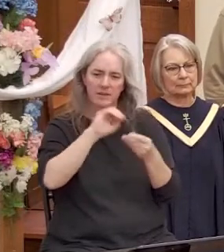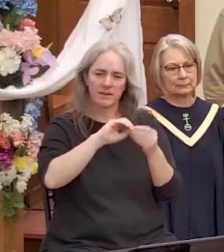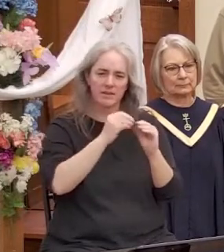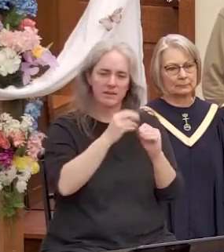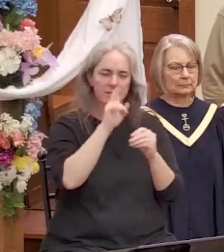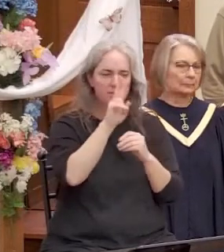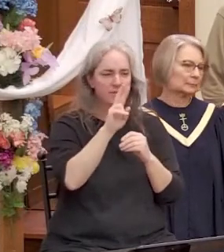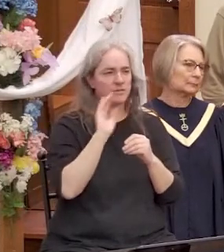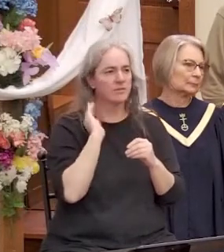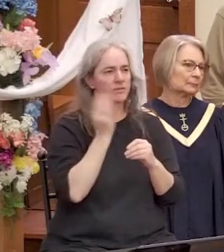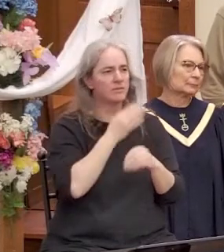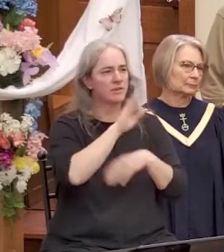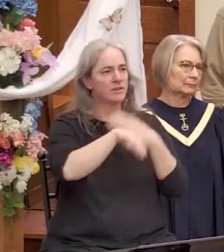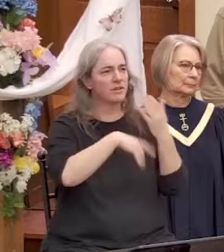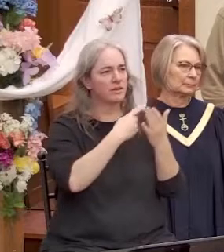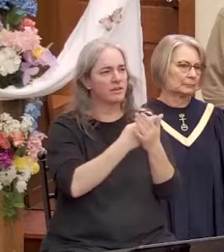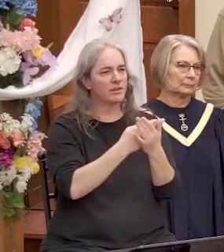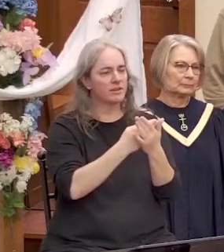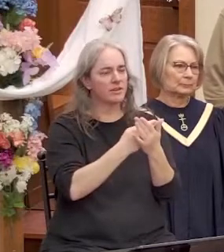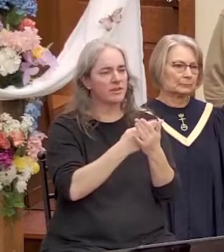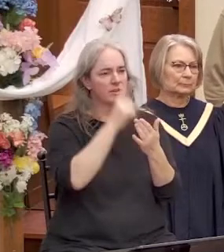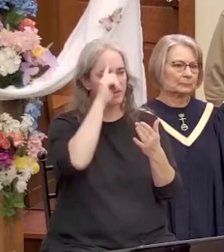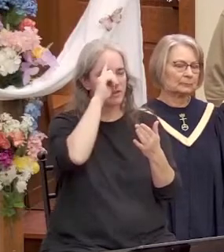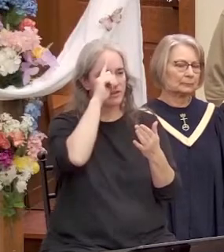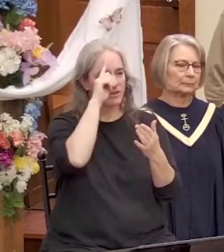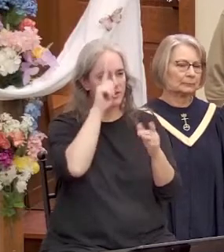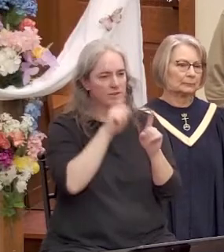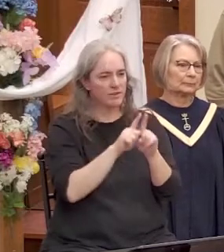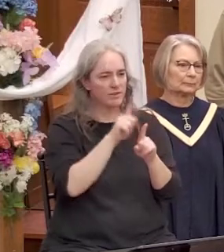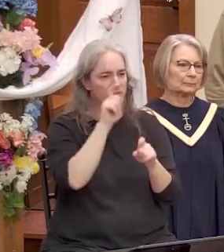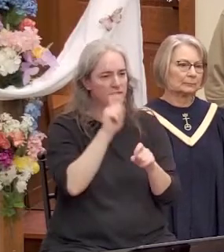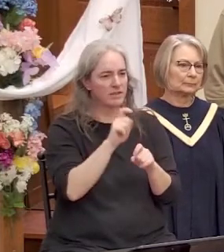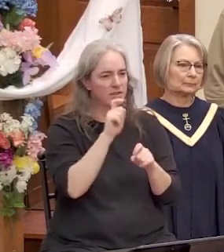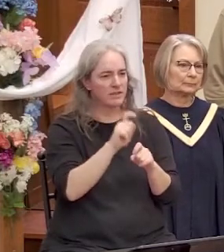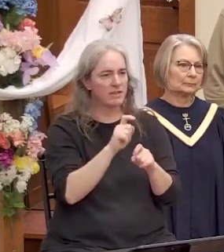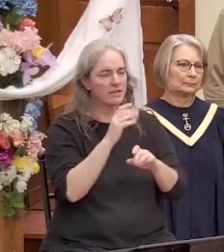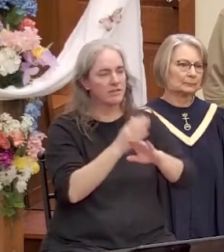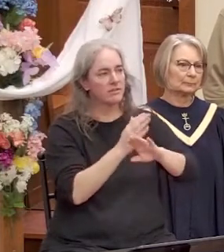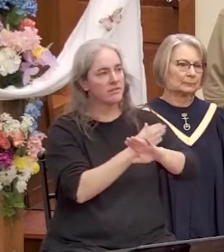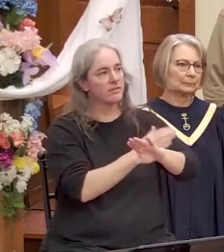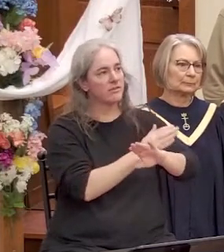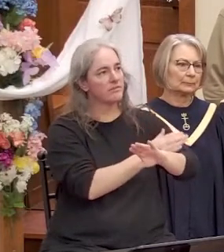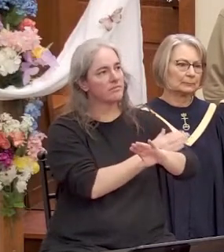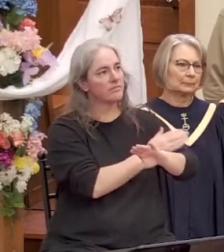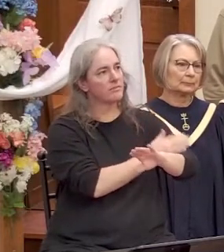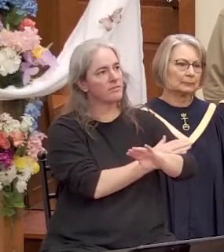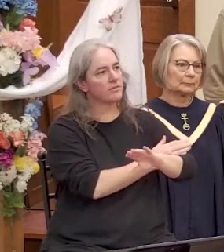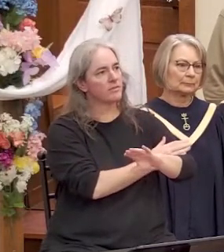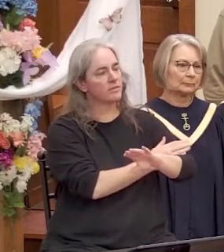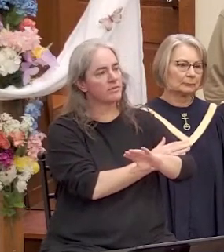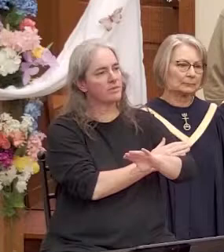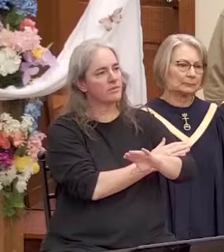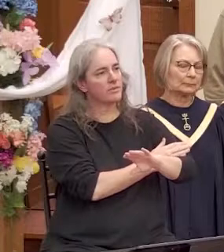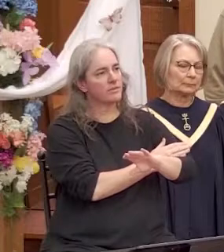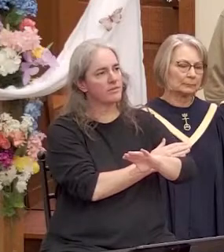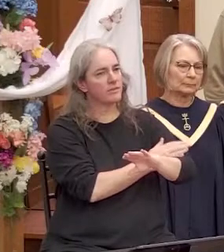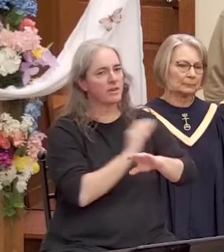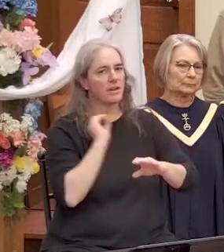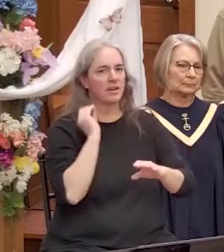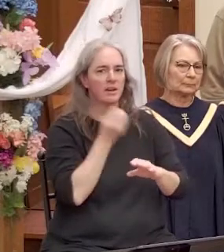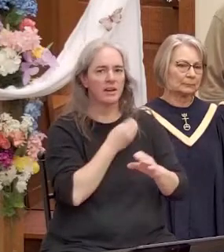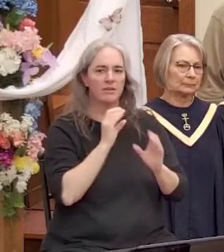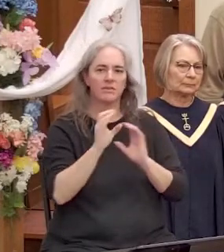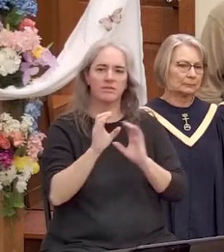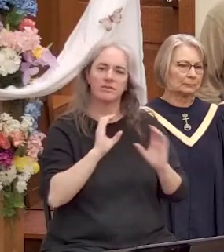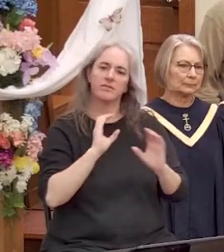we all agreed we need to improve, increase, and expand our